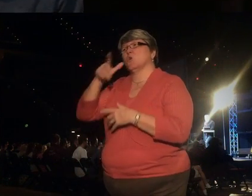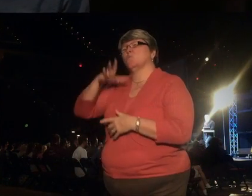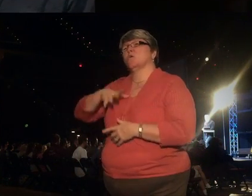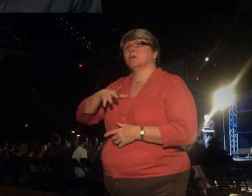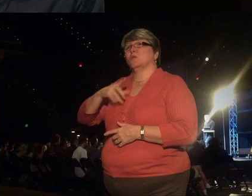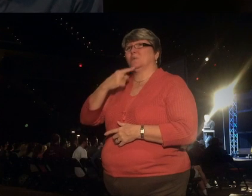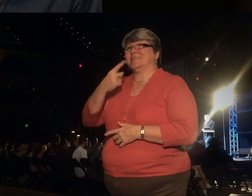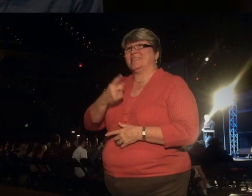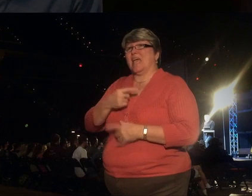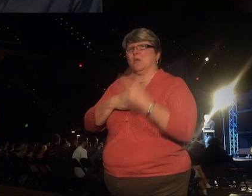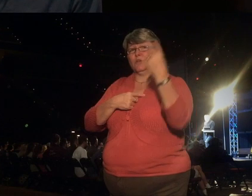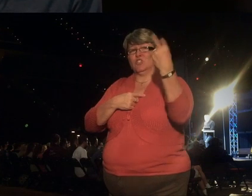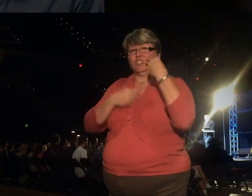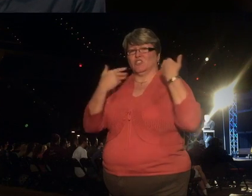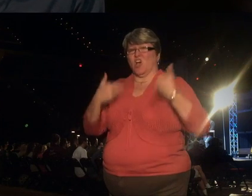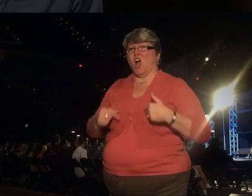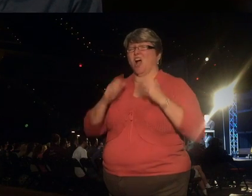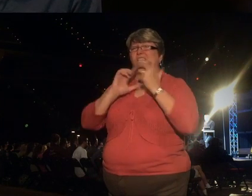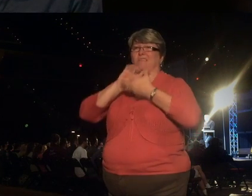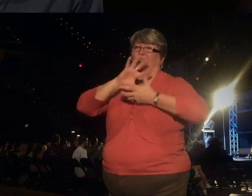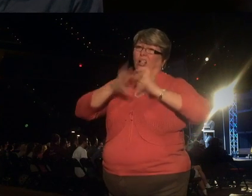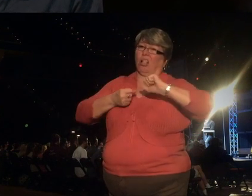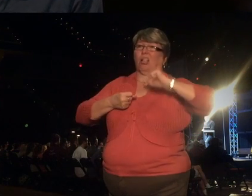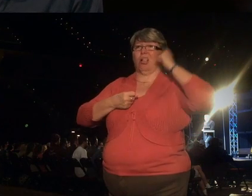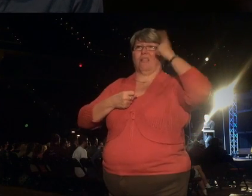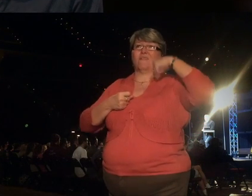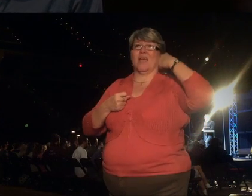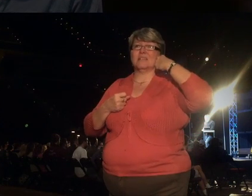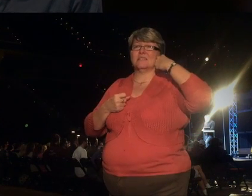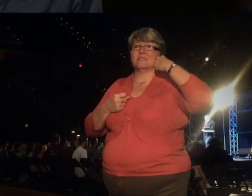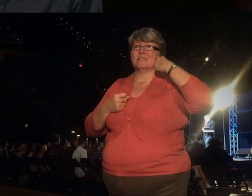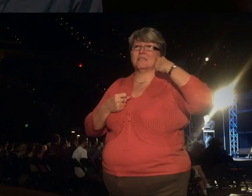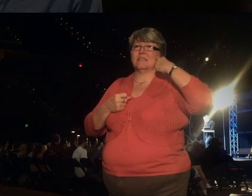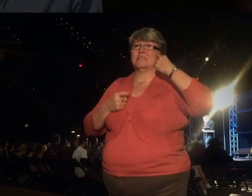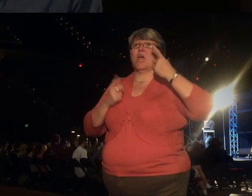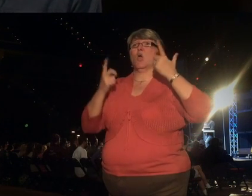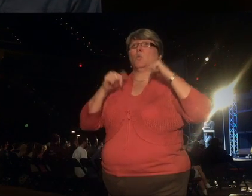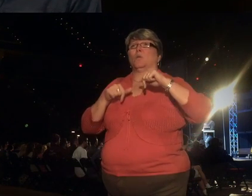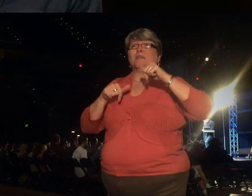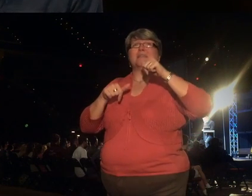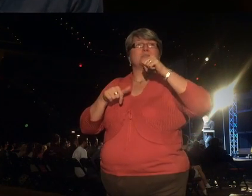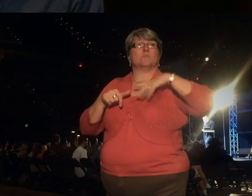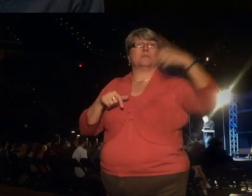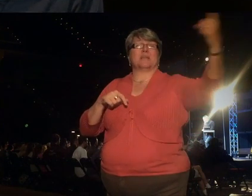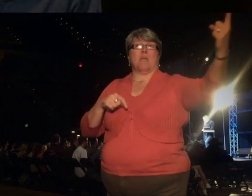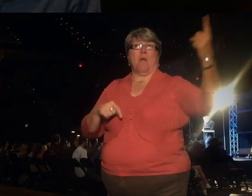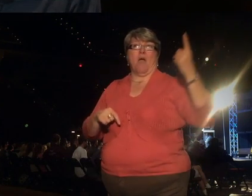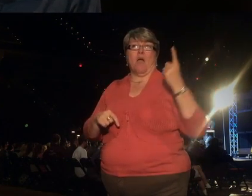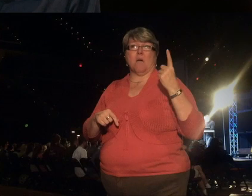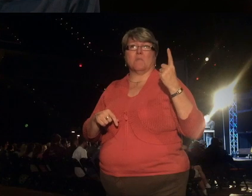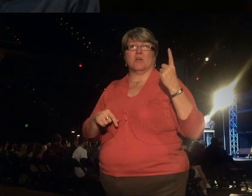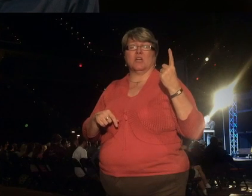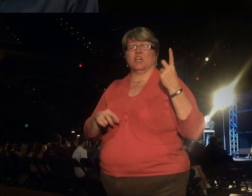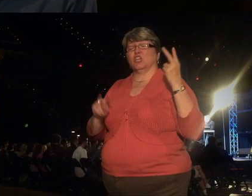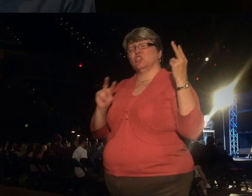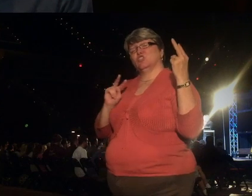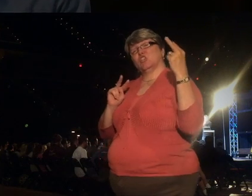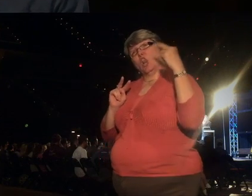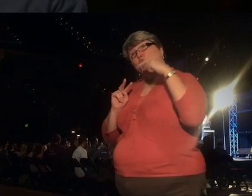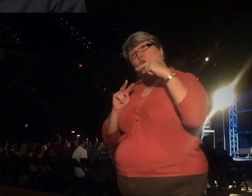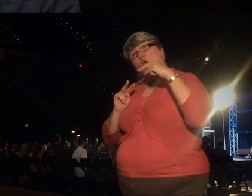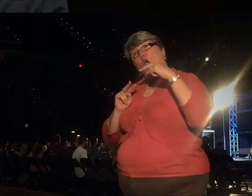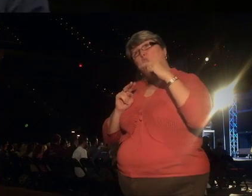saw his mangled face. And he said when she walked up, she looked down at his drooping